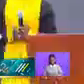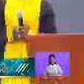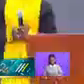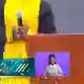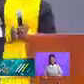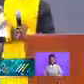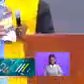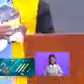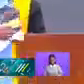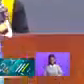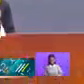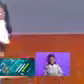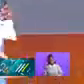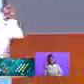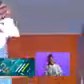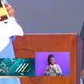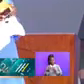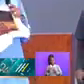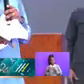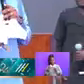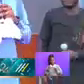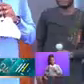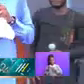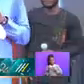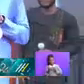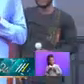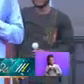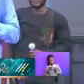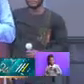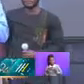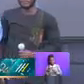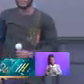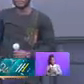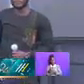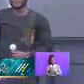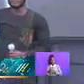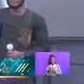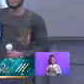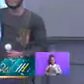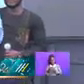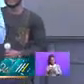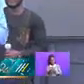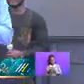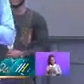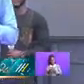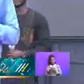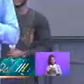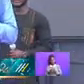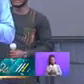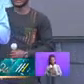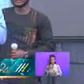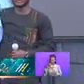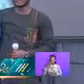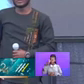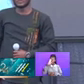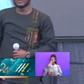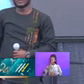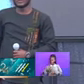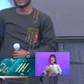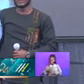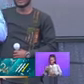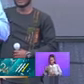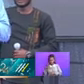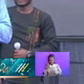Jesus listen this is the last thing I'm about to do and then we will take man of God as we